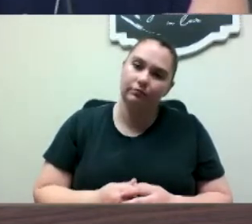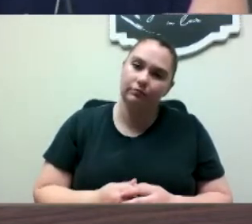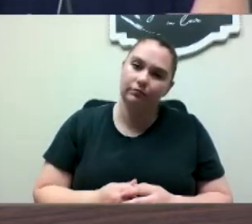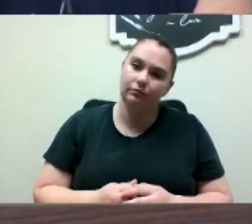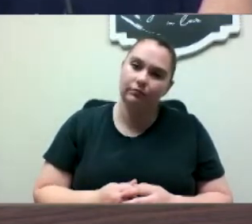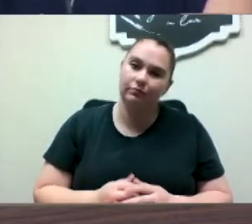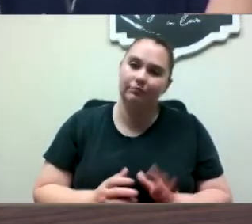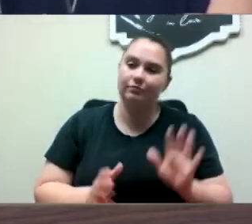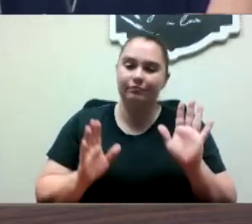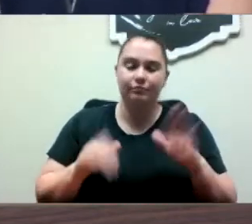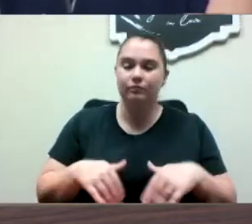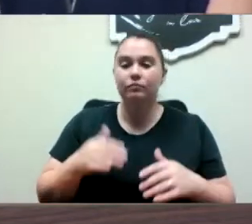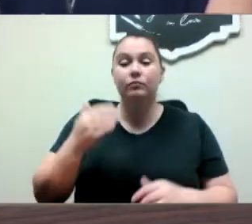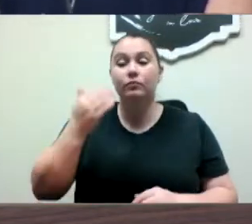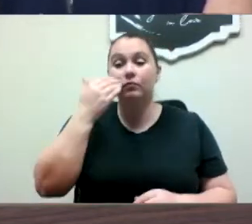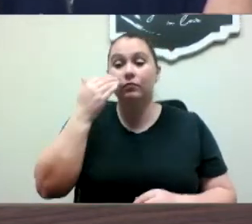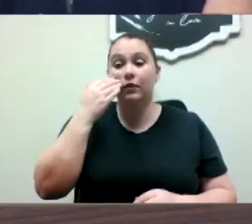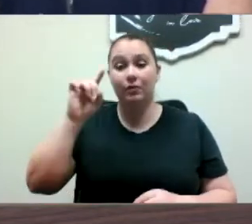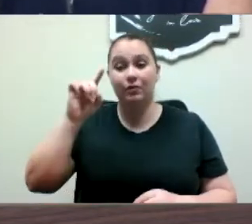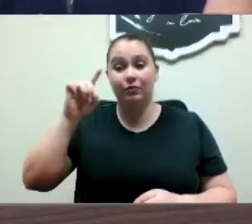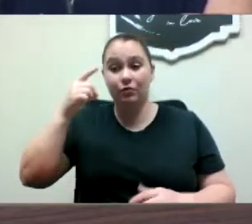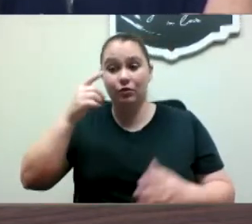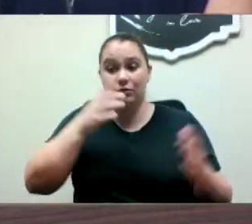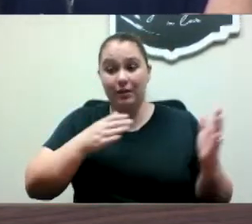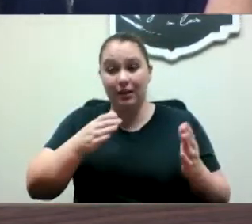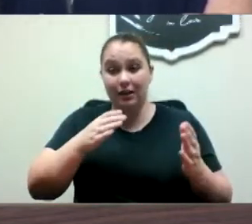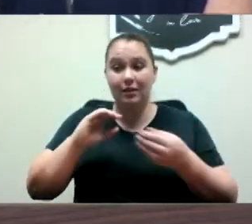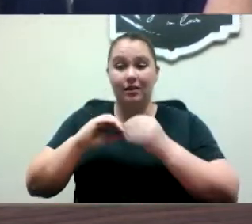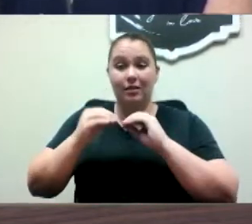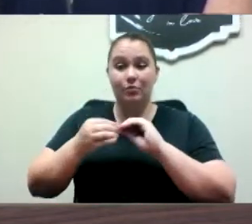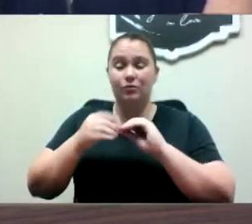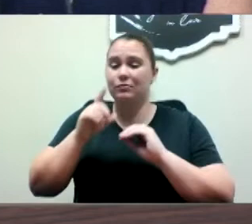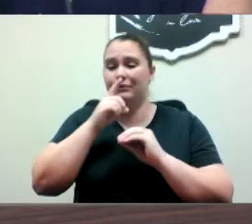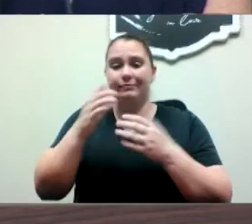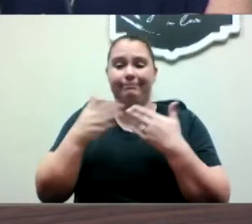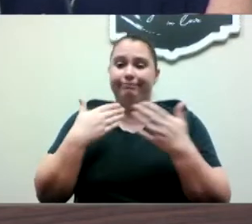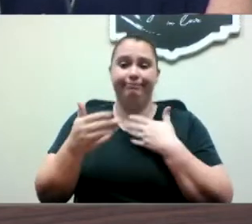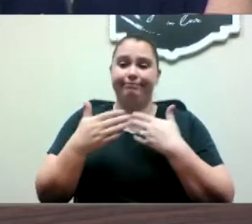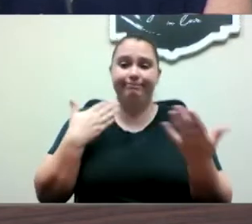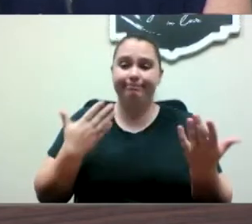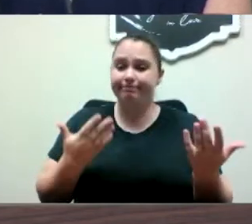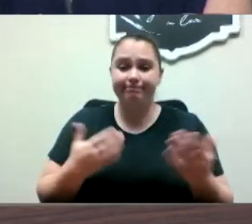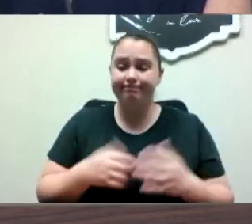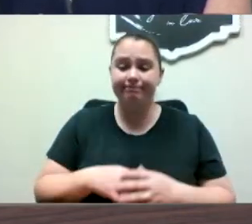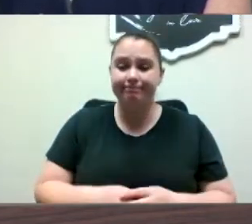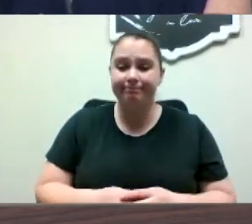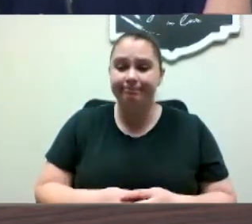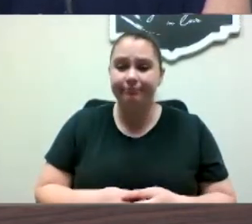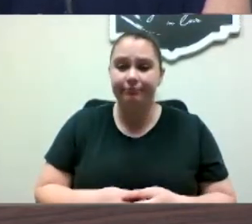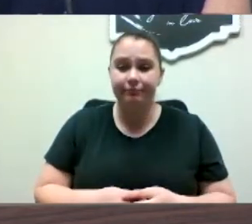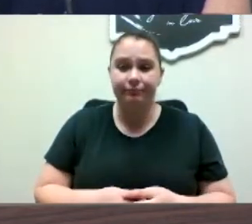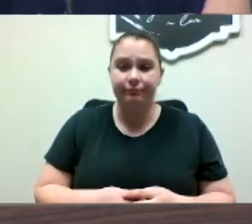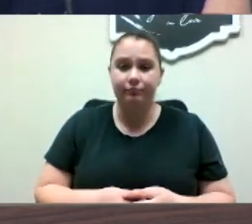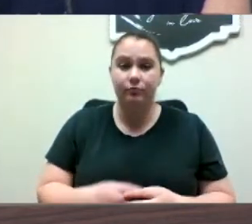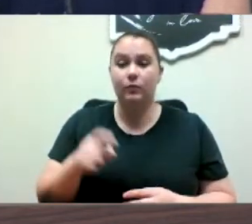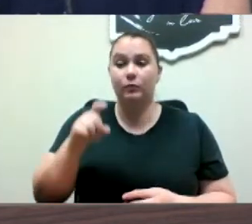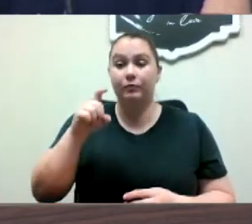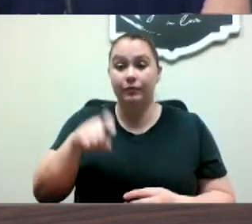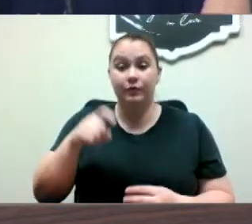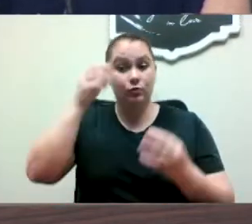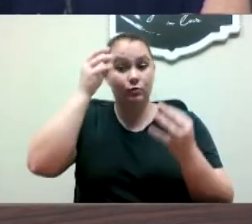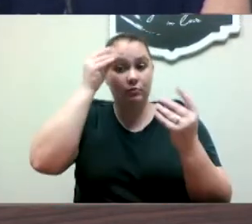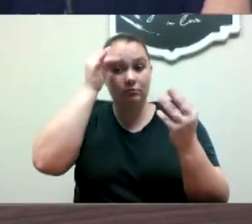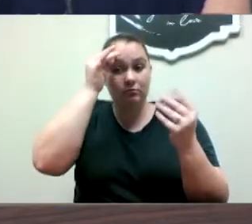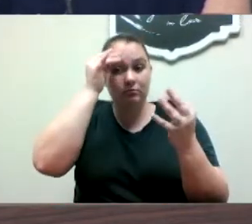you know what, the original plan and the numbers are really irrelevant, because what we need to consider is the